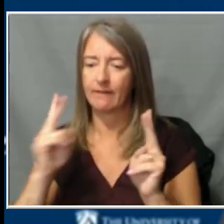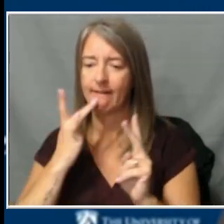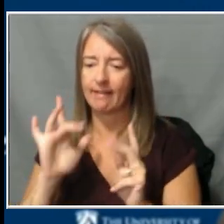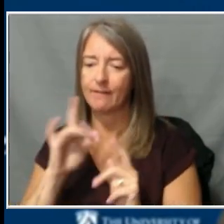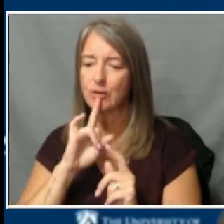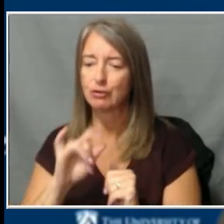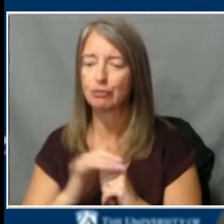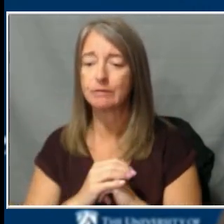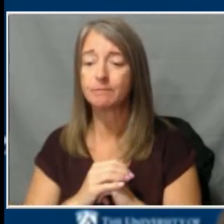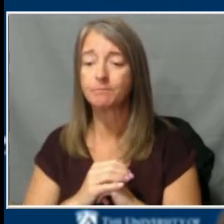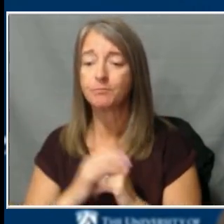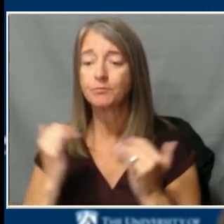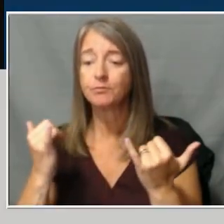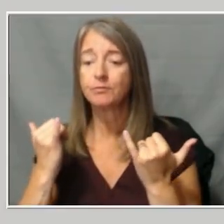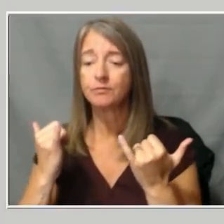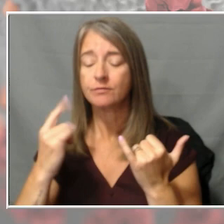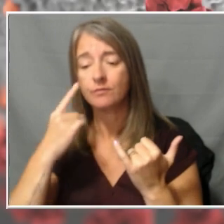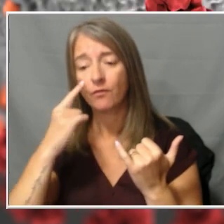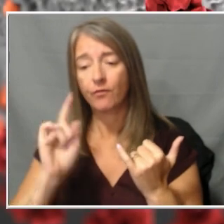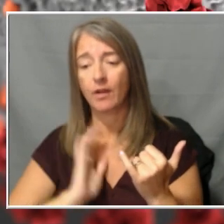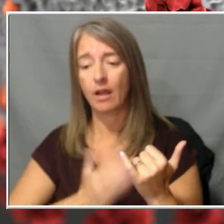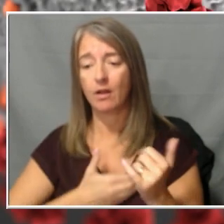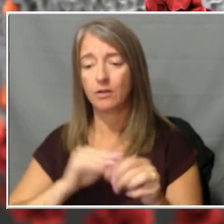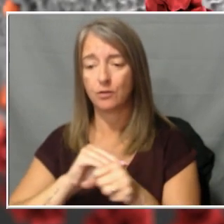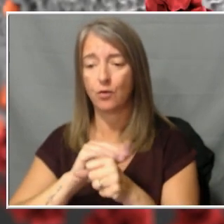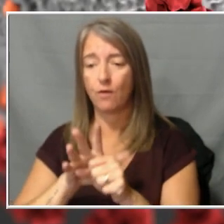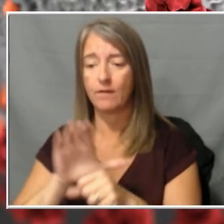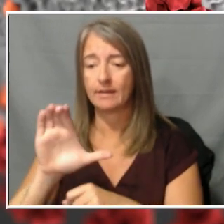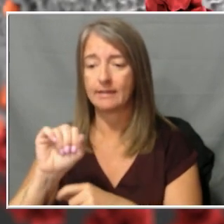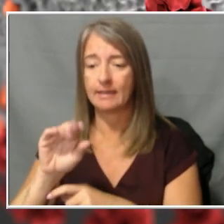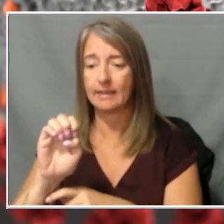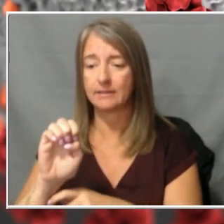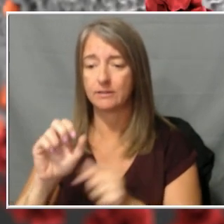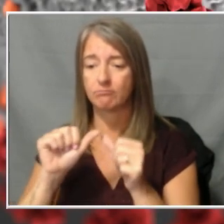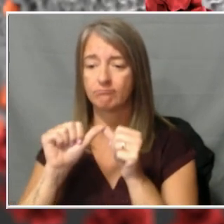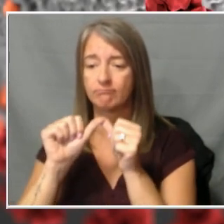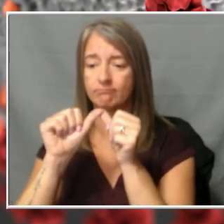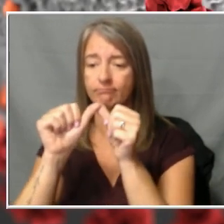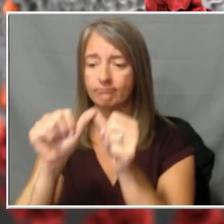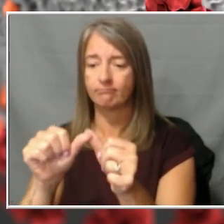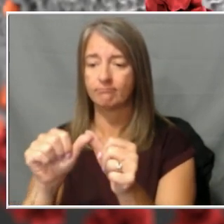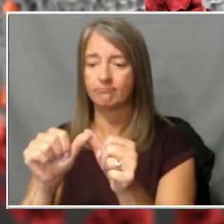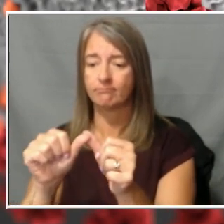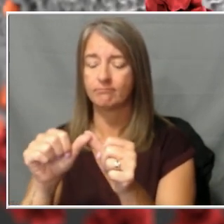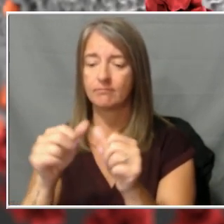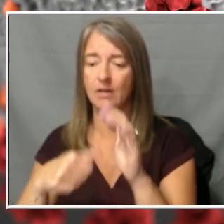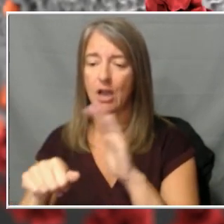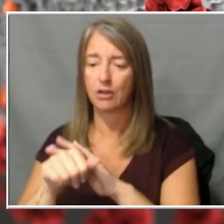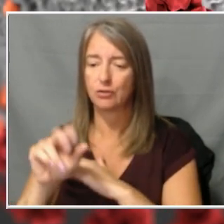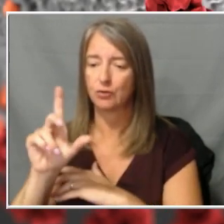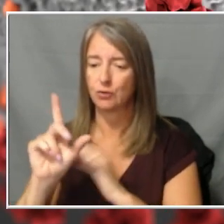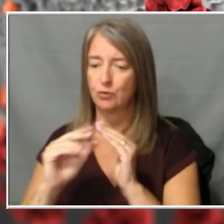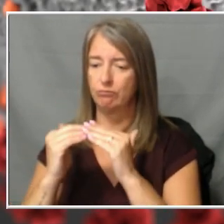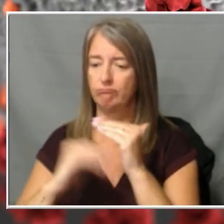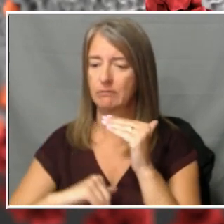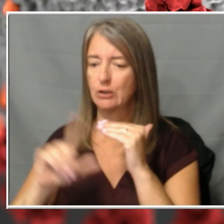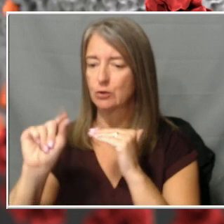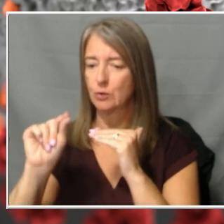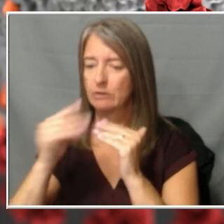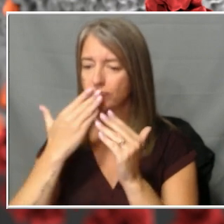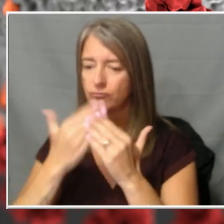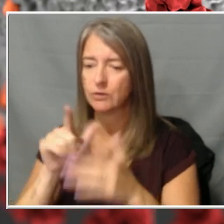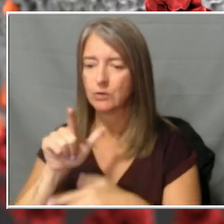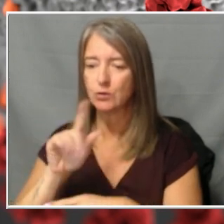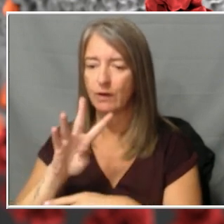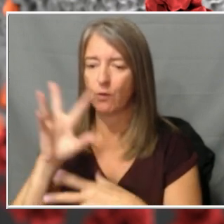sure. Right now for our COVID cases, we are holding steady. We are still under 20, which is always a good thing. So